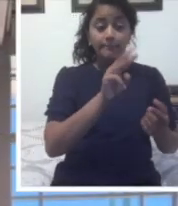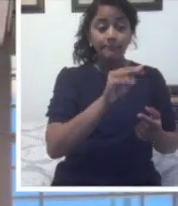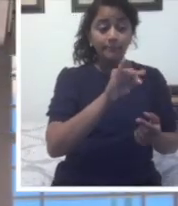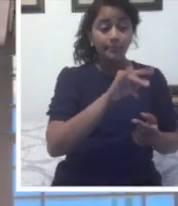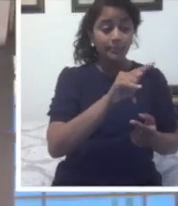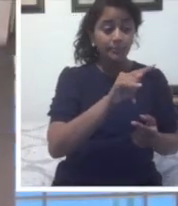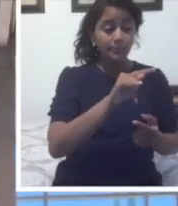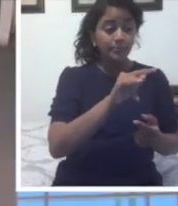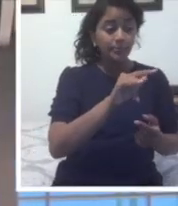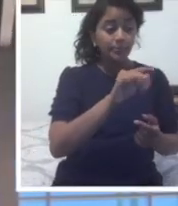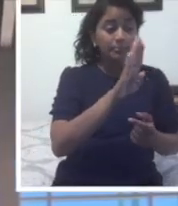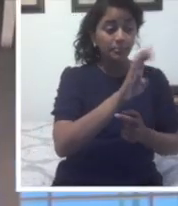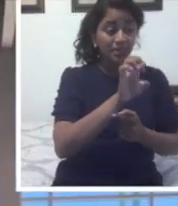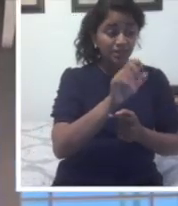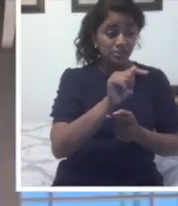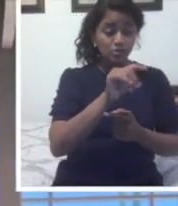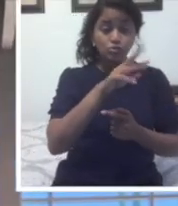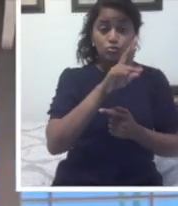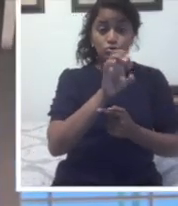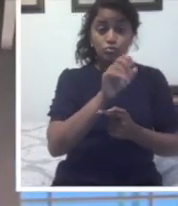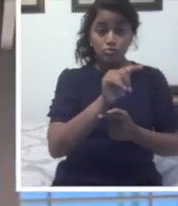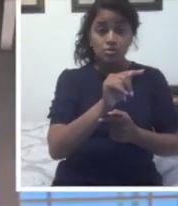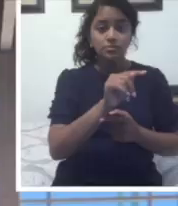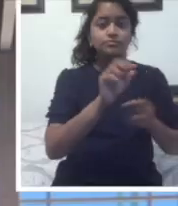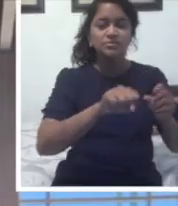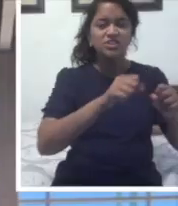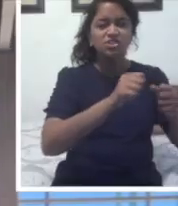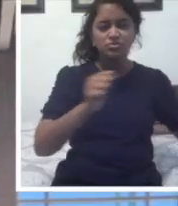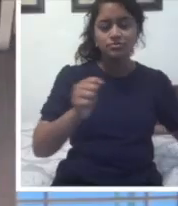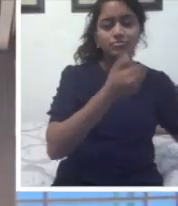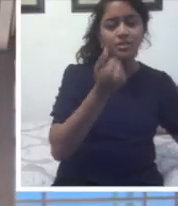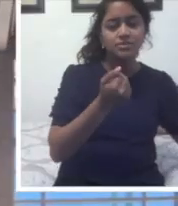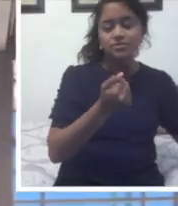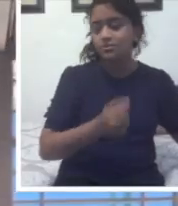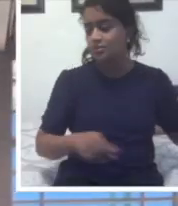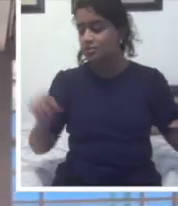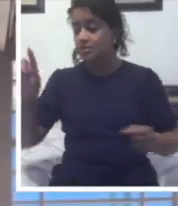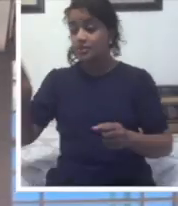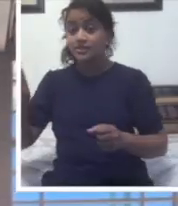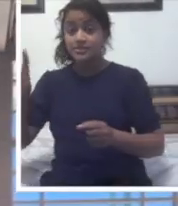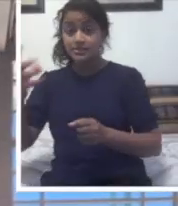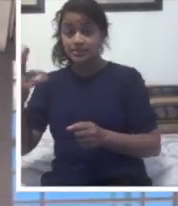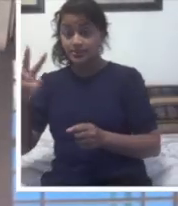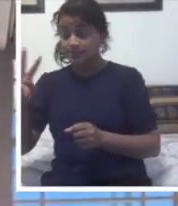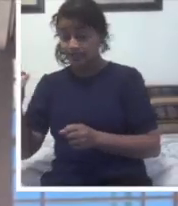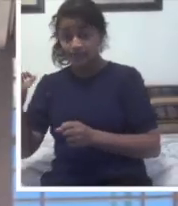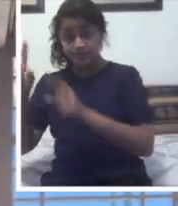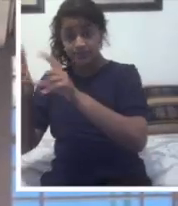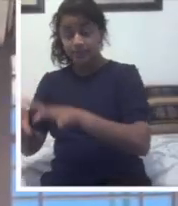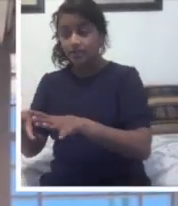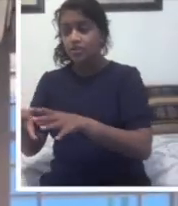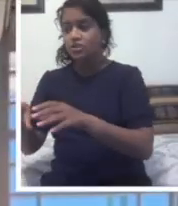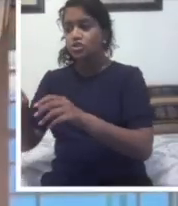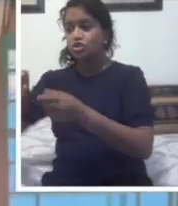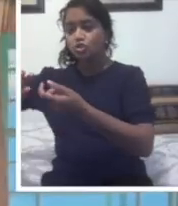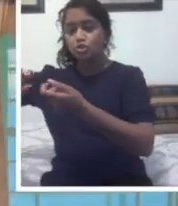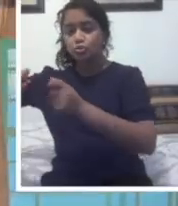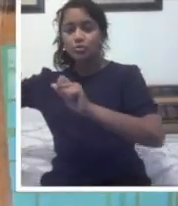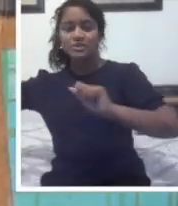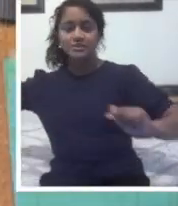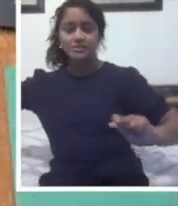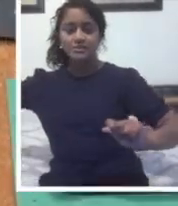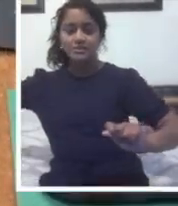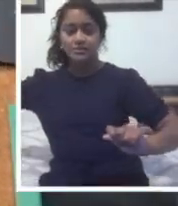beetroot and 4-gram glycerin tolerated stretching the best. The second test is the twisting test, which measures how the material behaves when